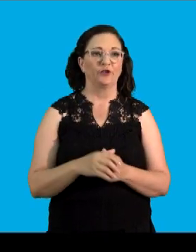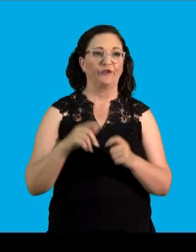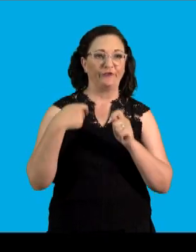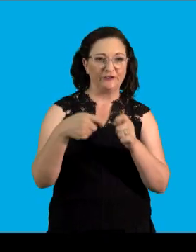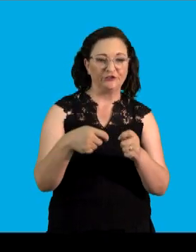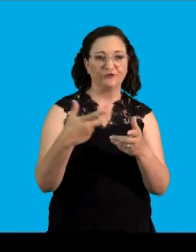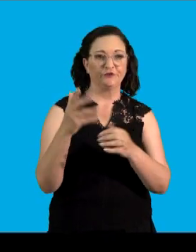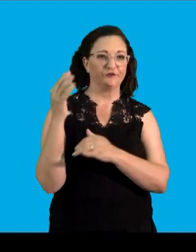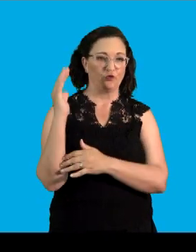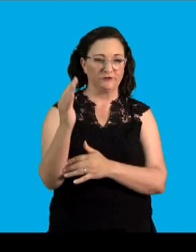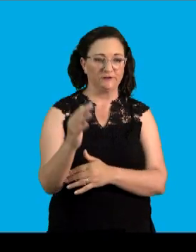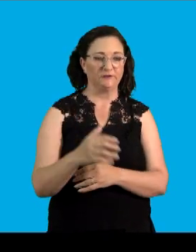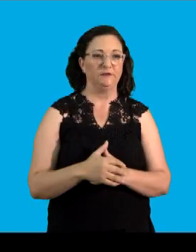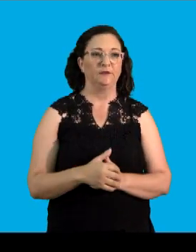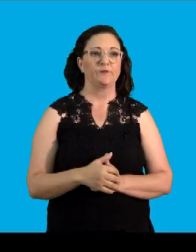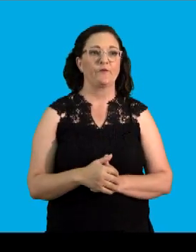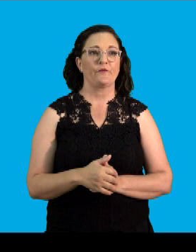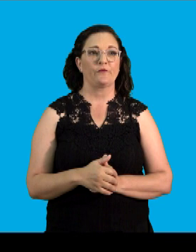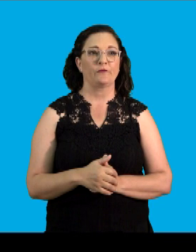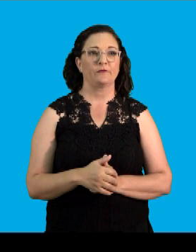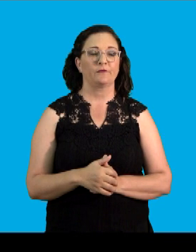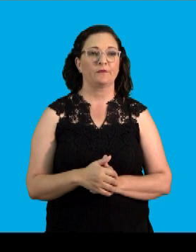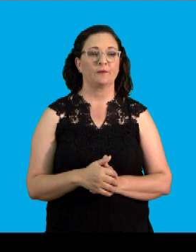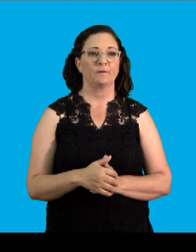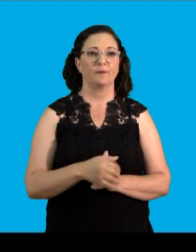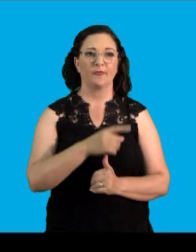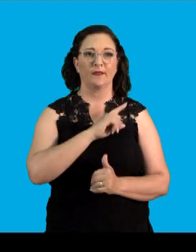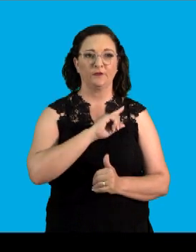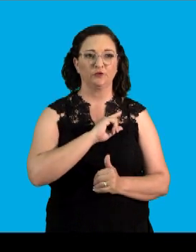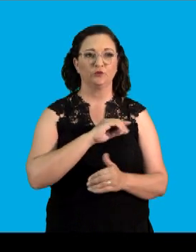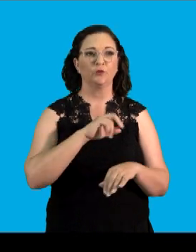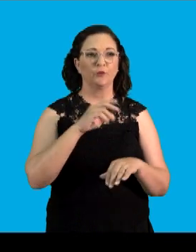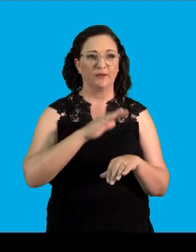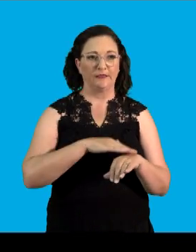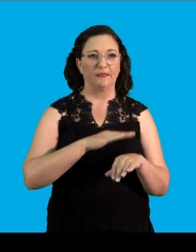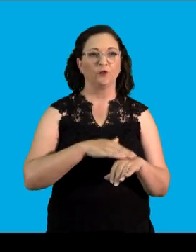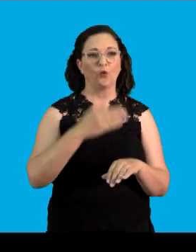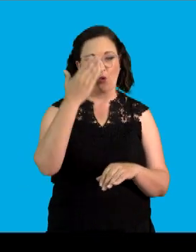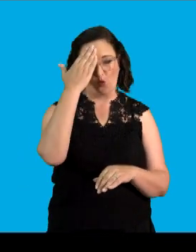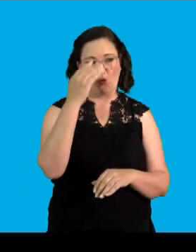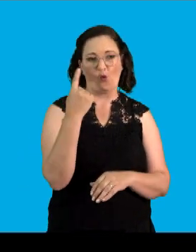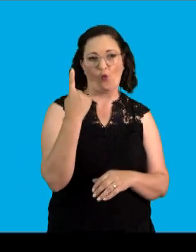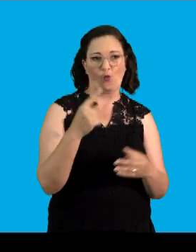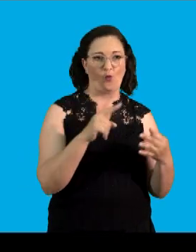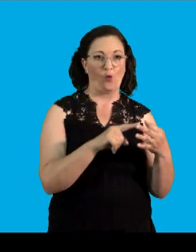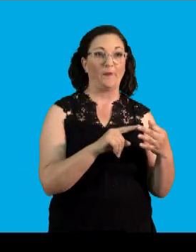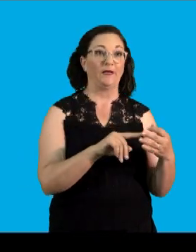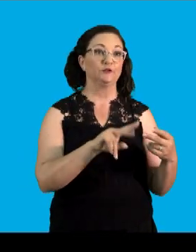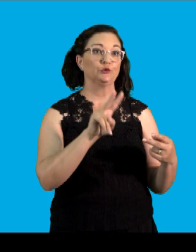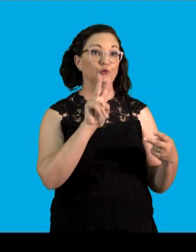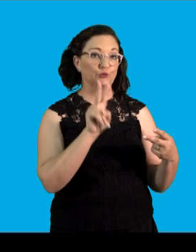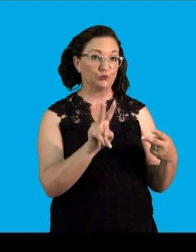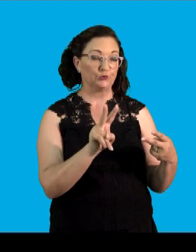or forestry. So we've got tertiary, which was already given in the question above. And then here they said 2